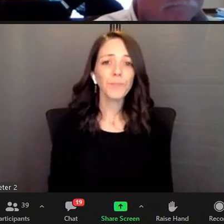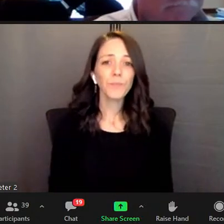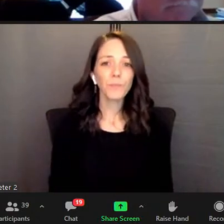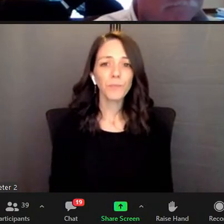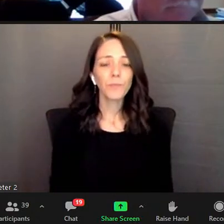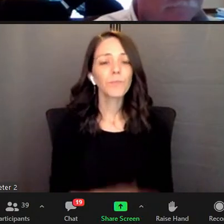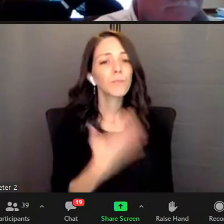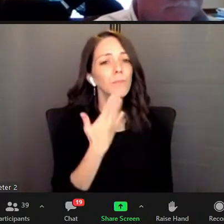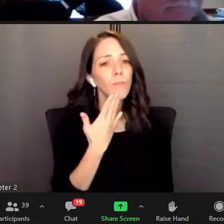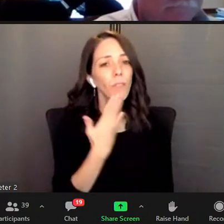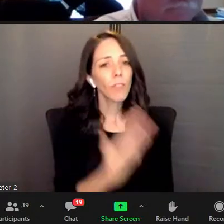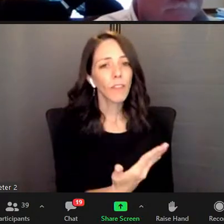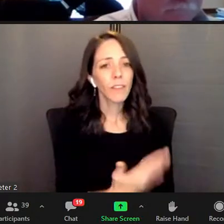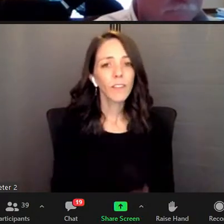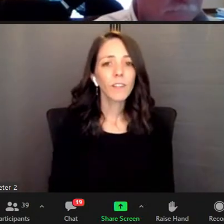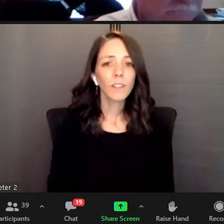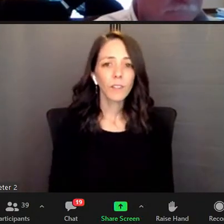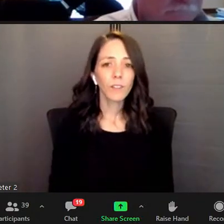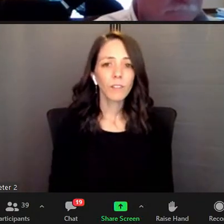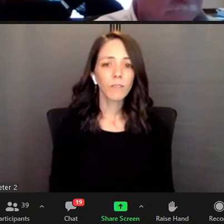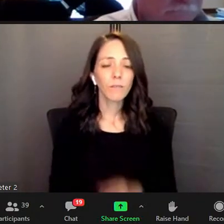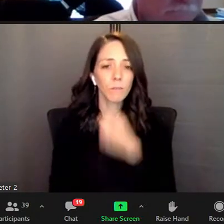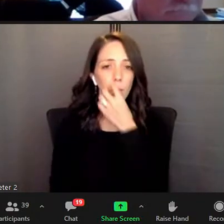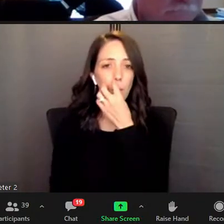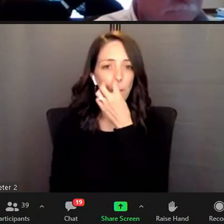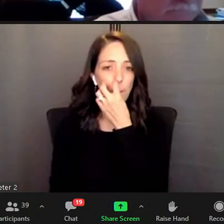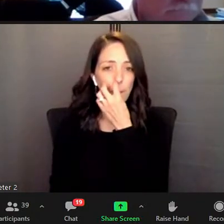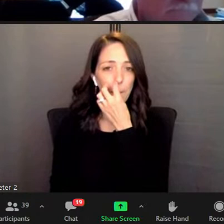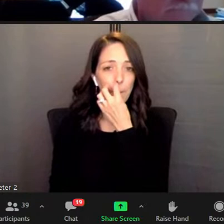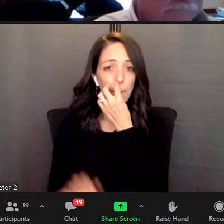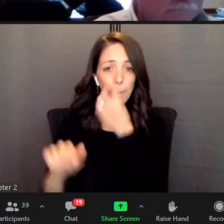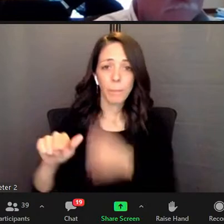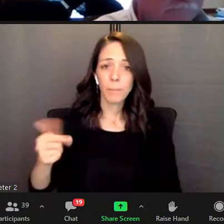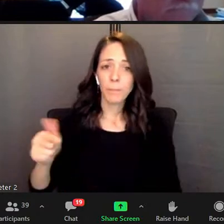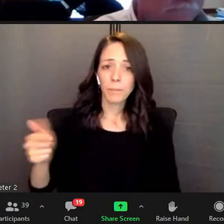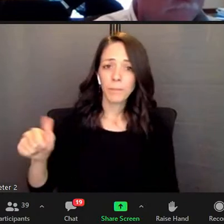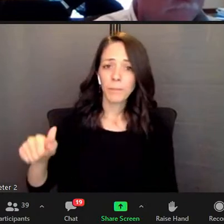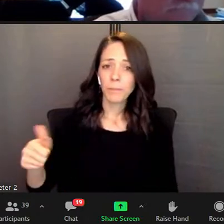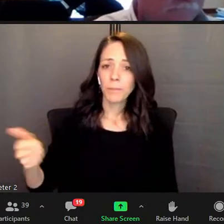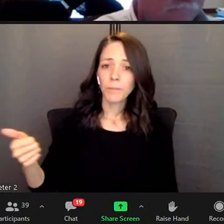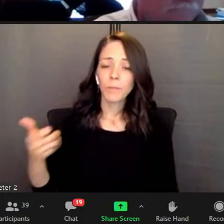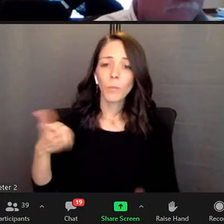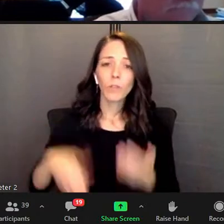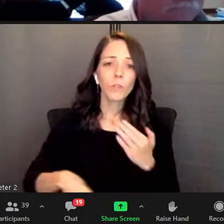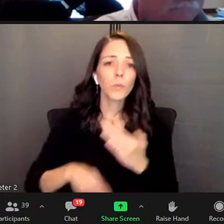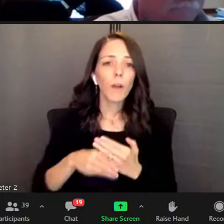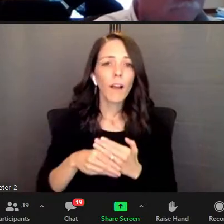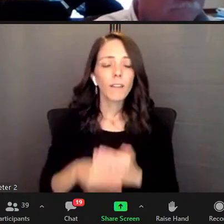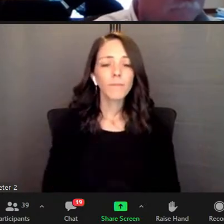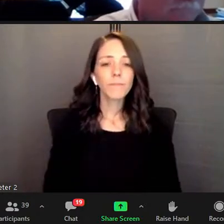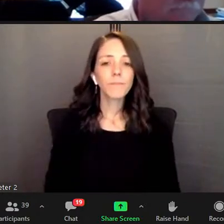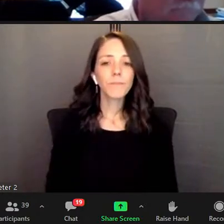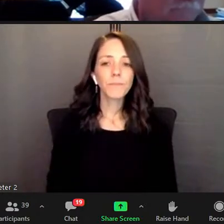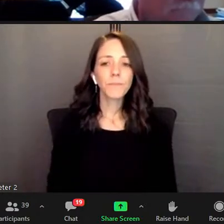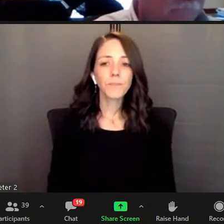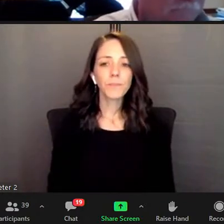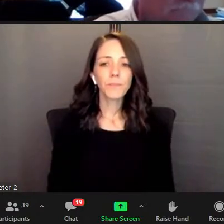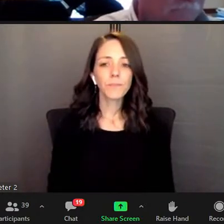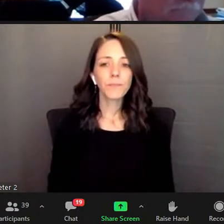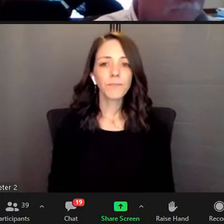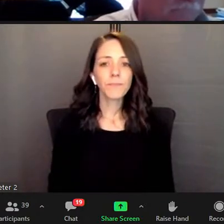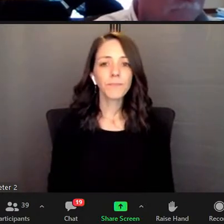Thank you, Commissioner. Any other commissioner interested in addressing this particular